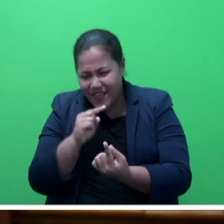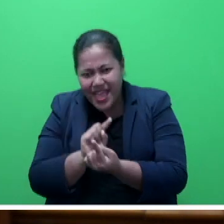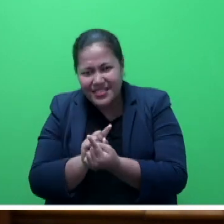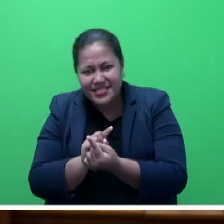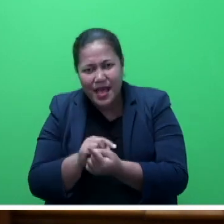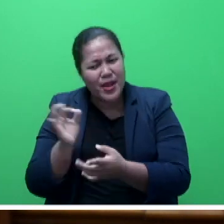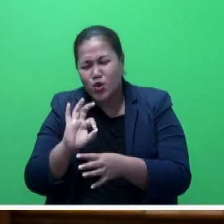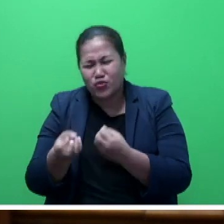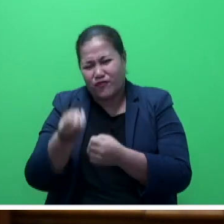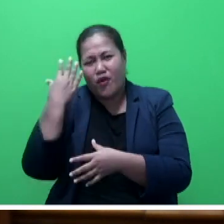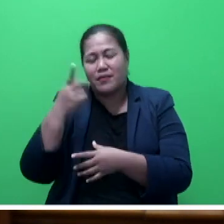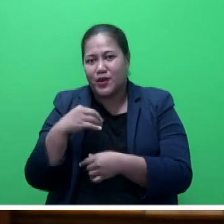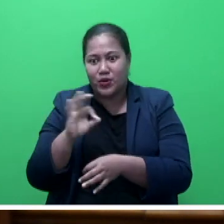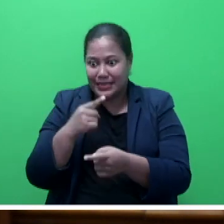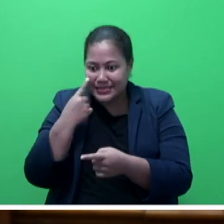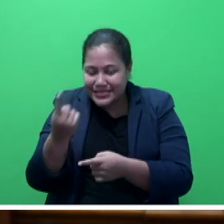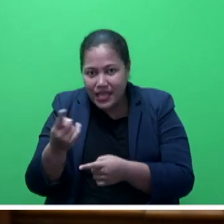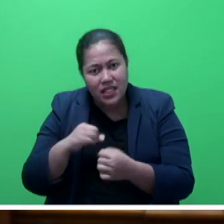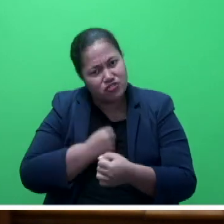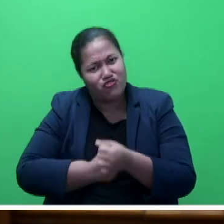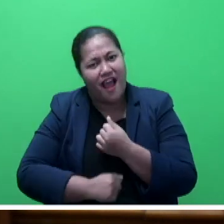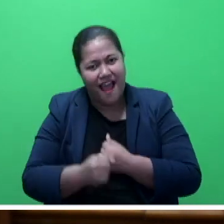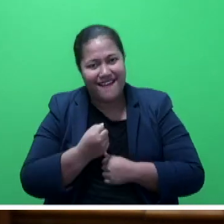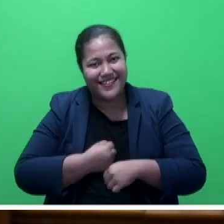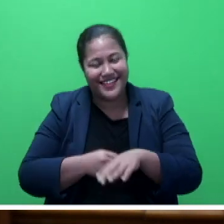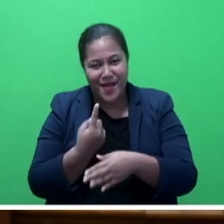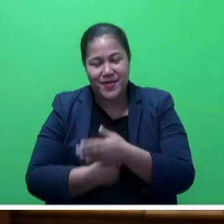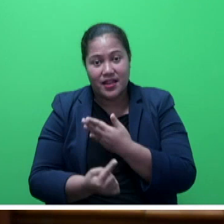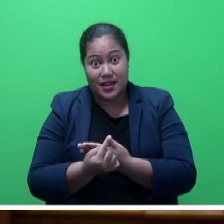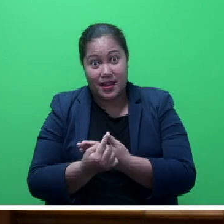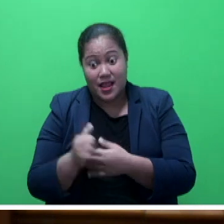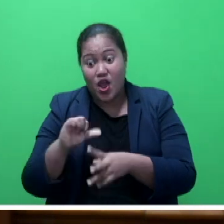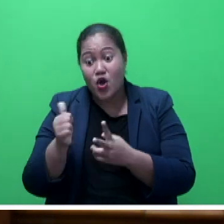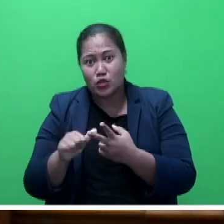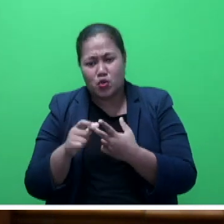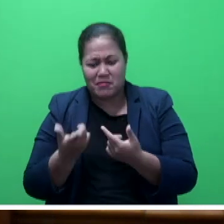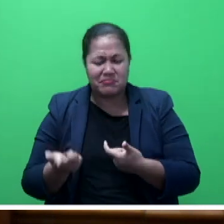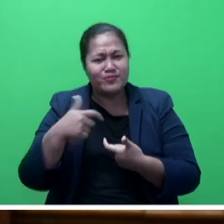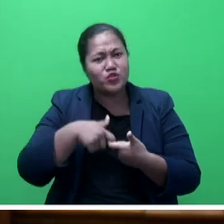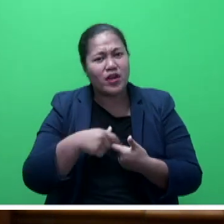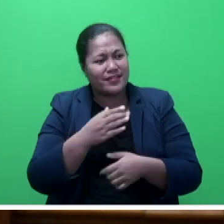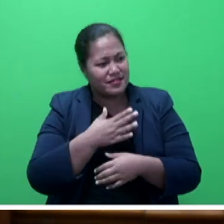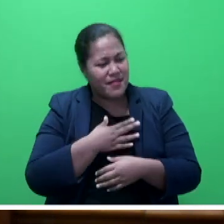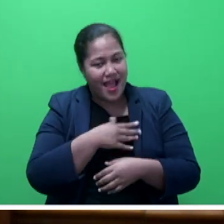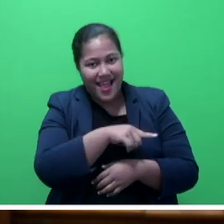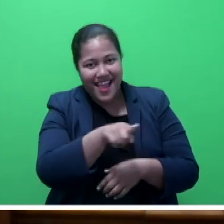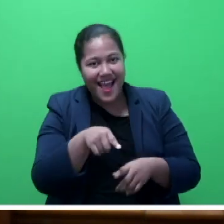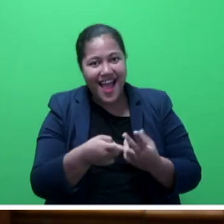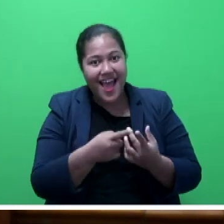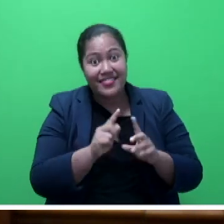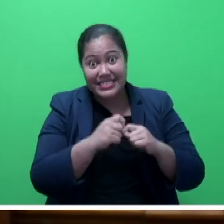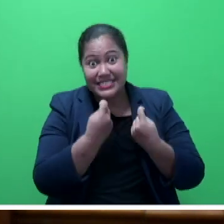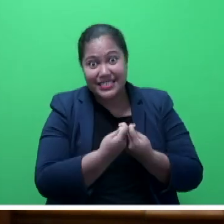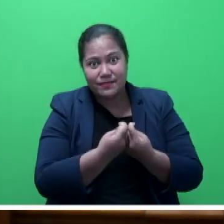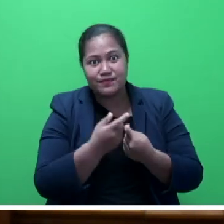in the struggle before us. I have also joined my fellow leaders the forefront of the global response to this